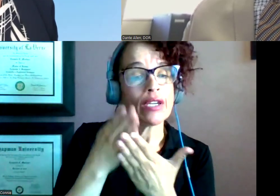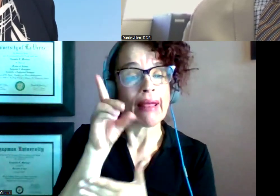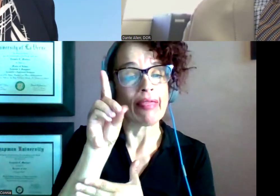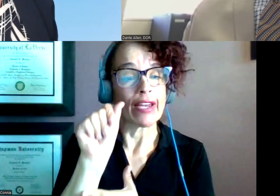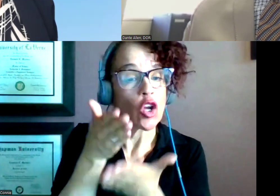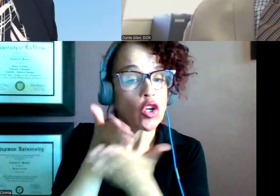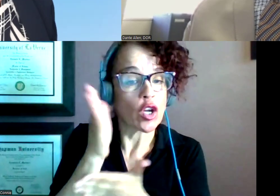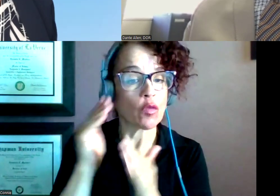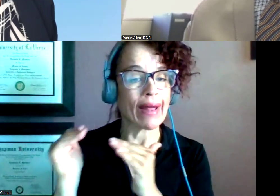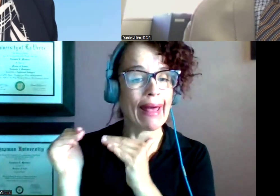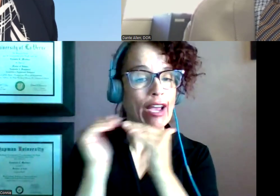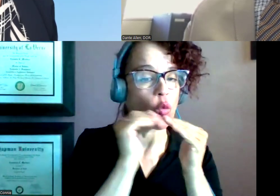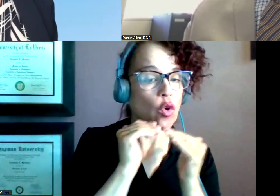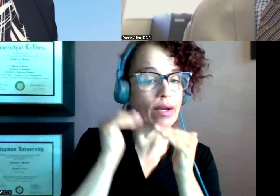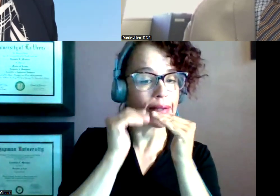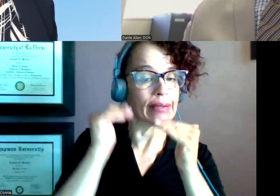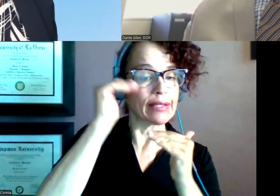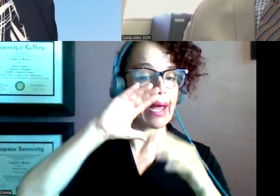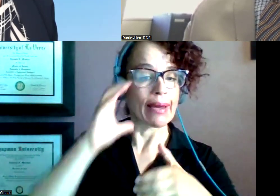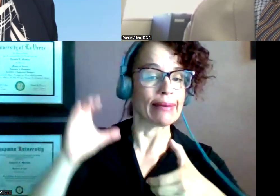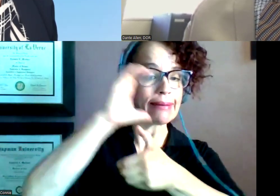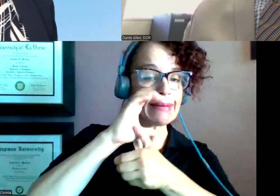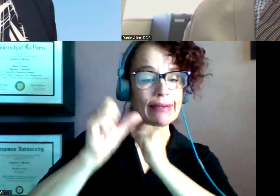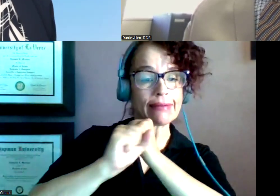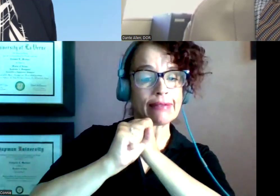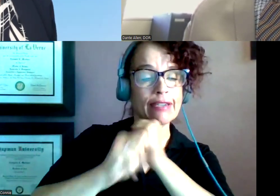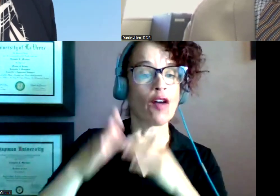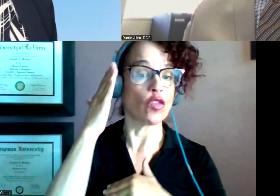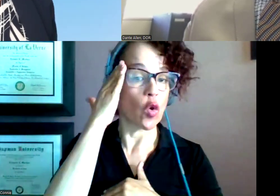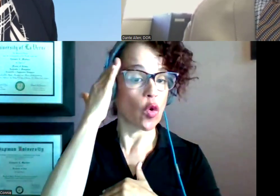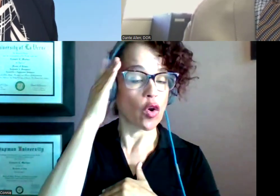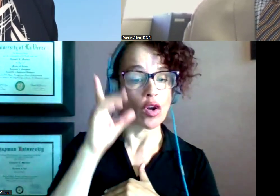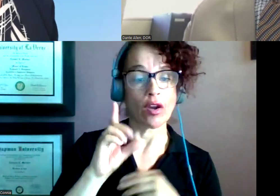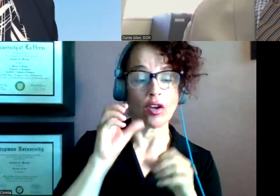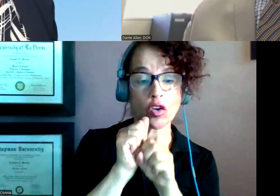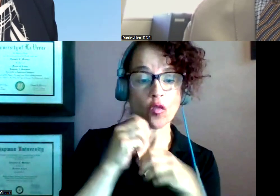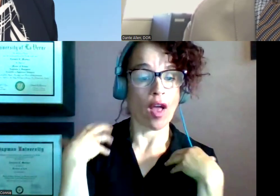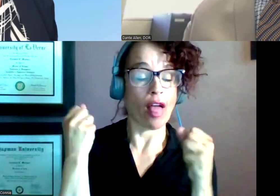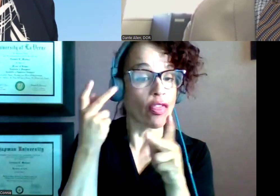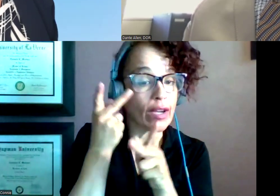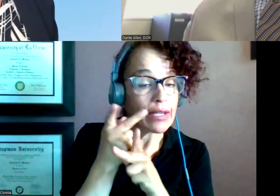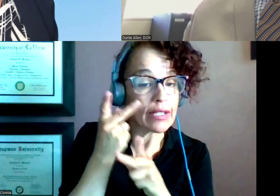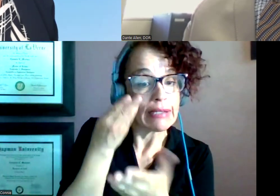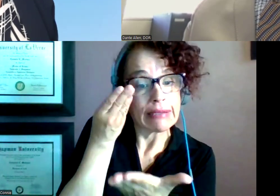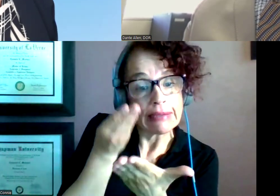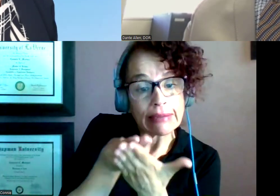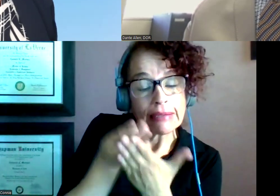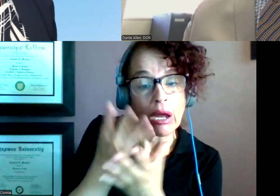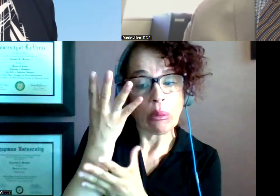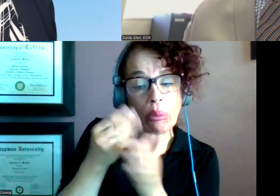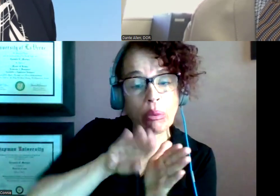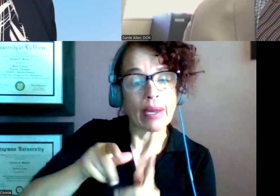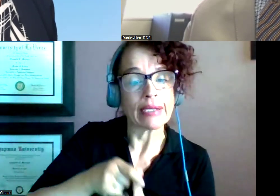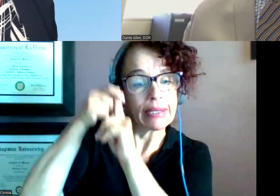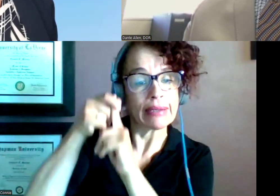disability rights and equity. He has been a champion in advocating for the awareness of the reduction of healthcare and financial disparities,